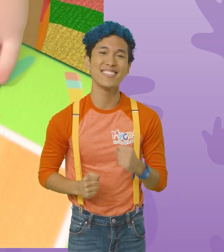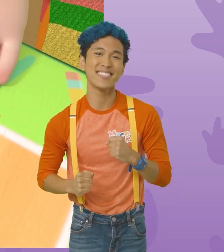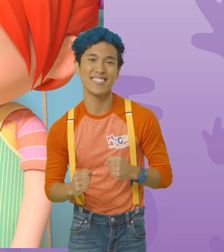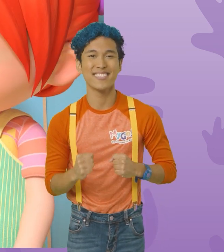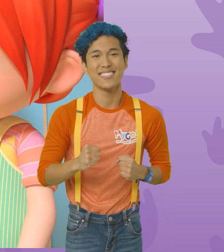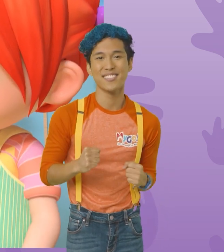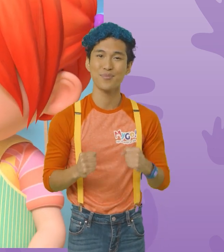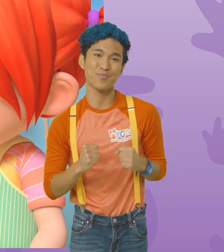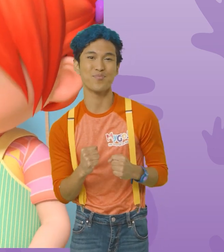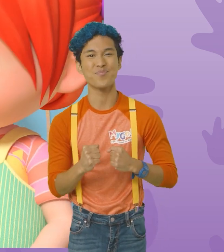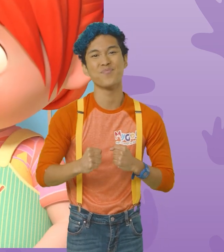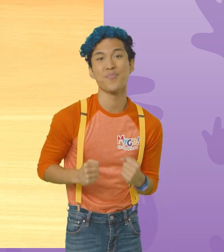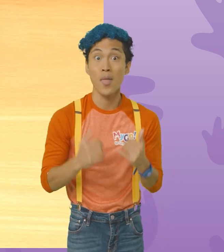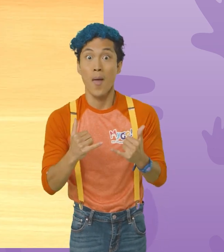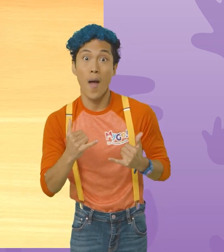3.